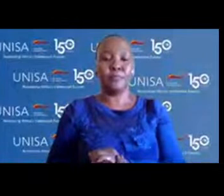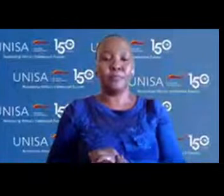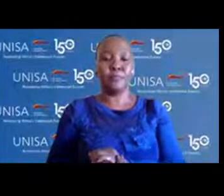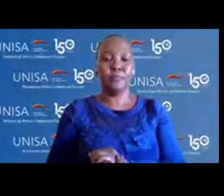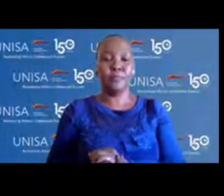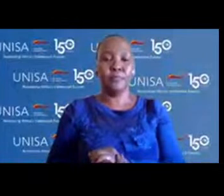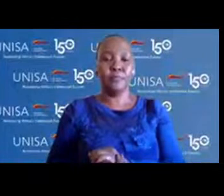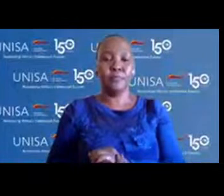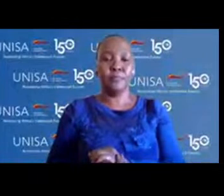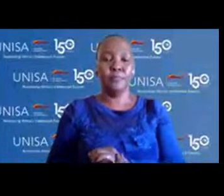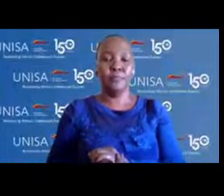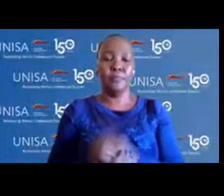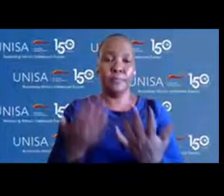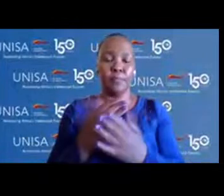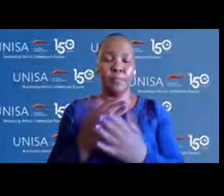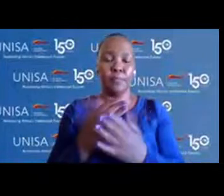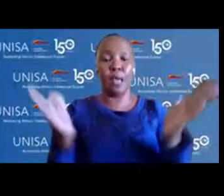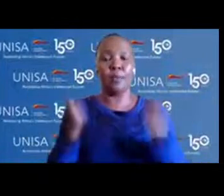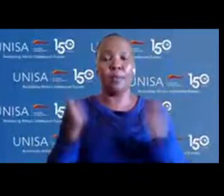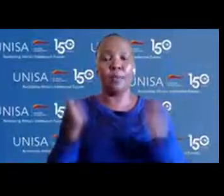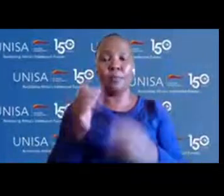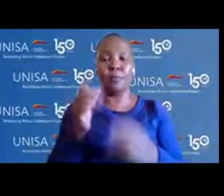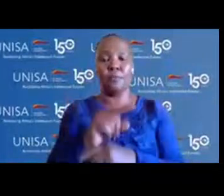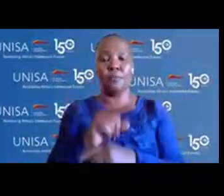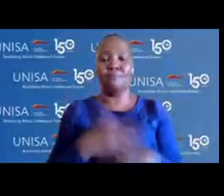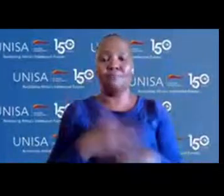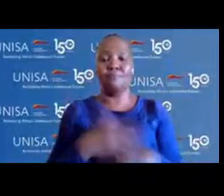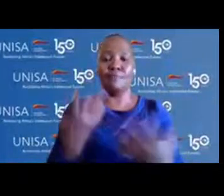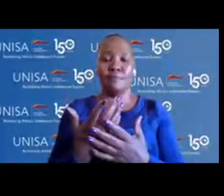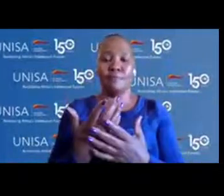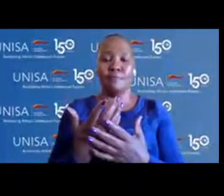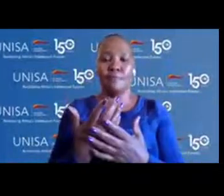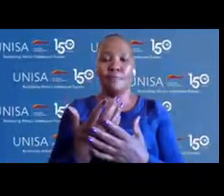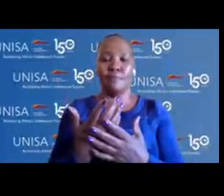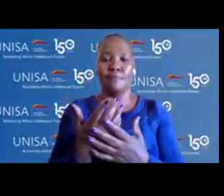We also encourage you not to conceal